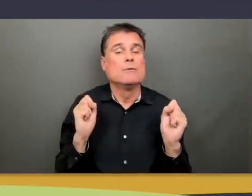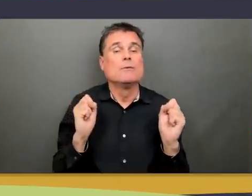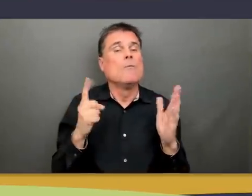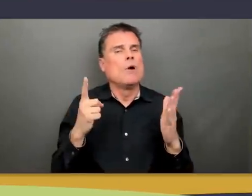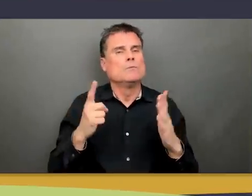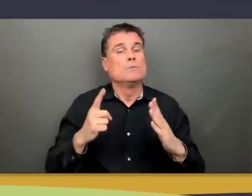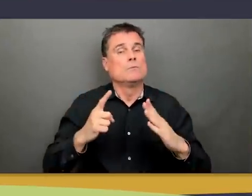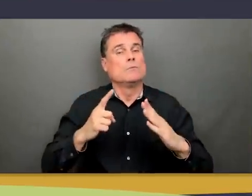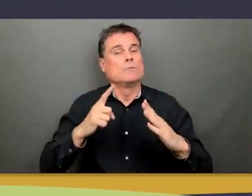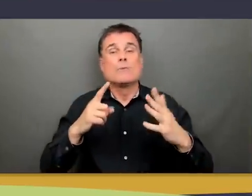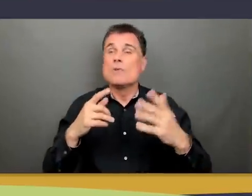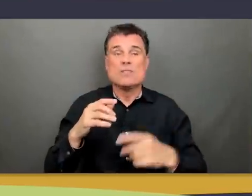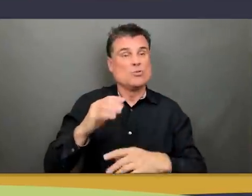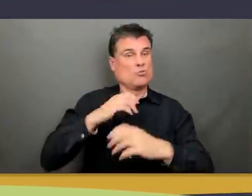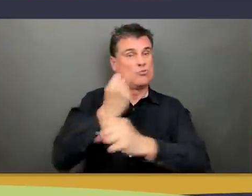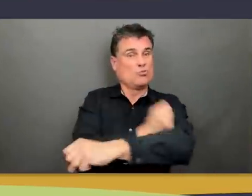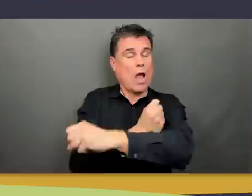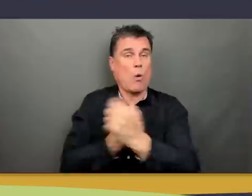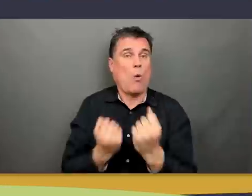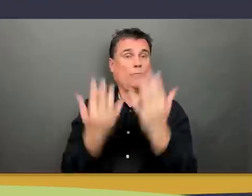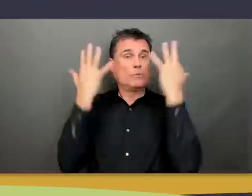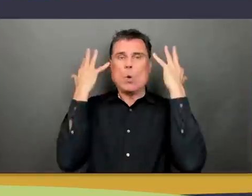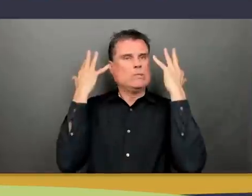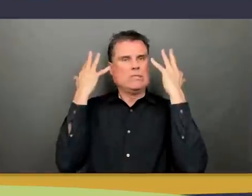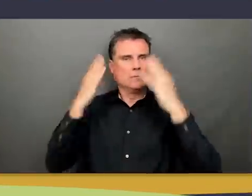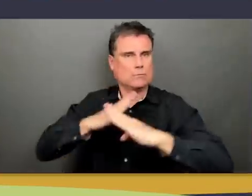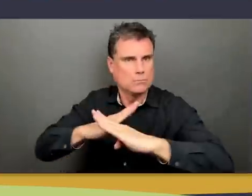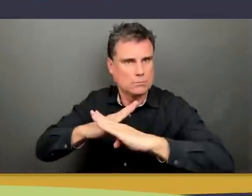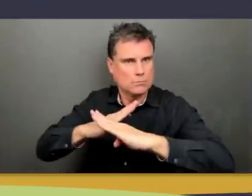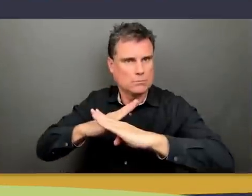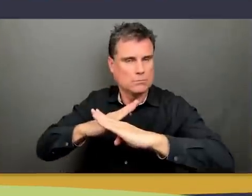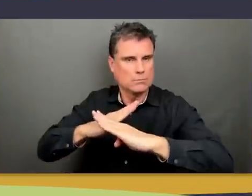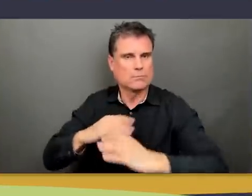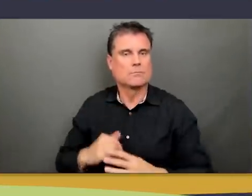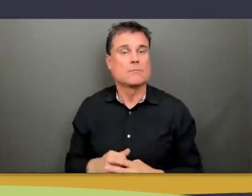and support communities that are impacted by racism.